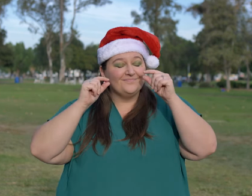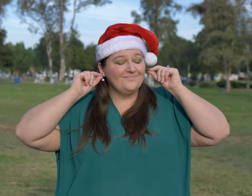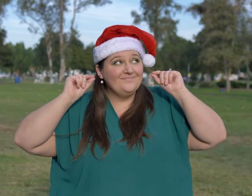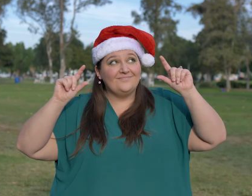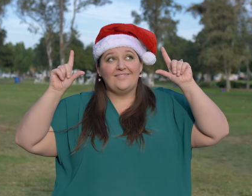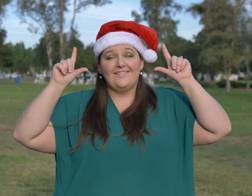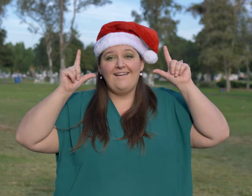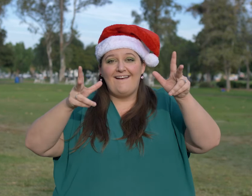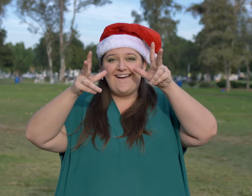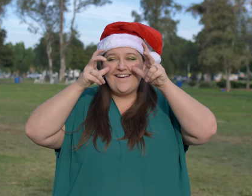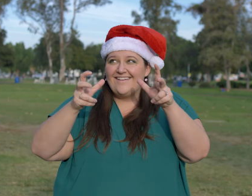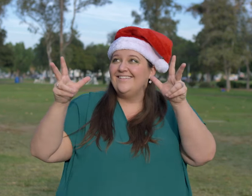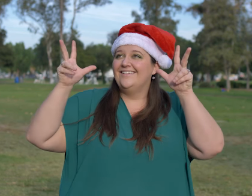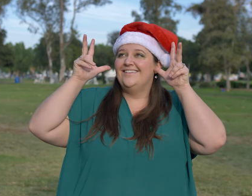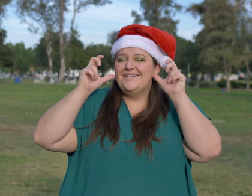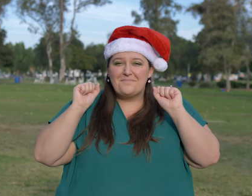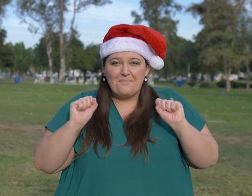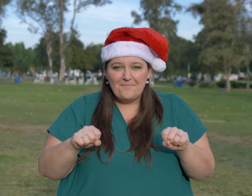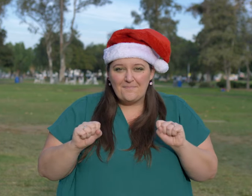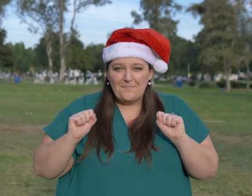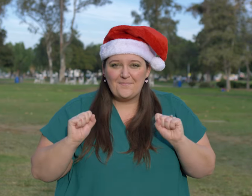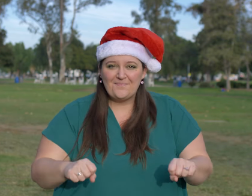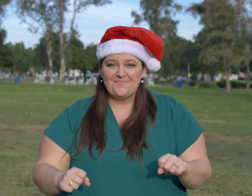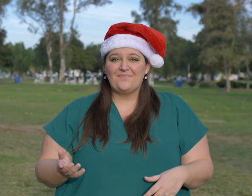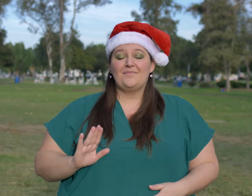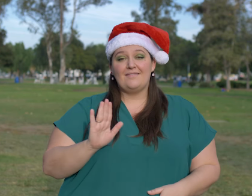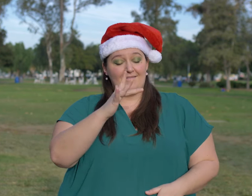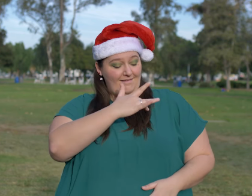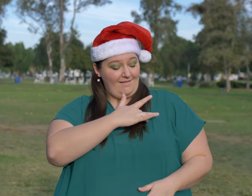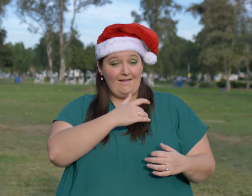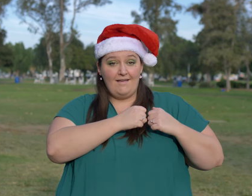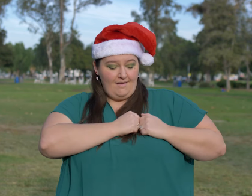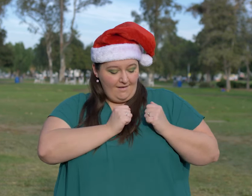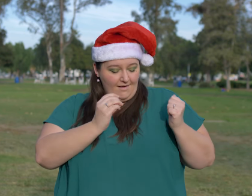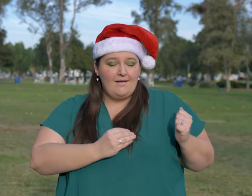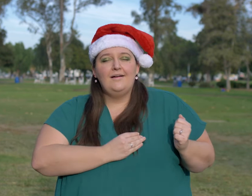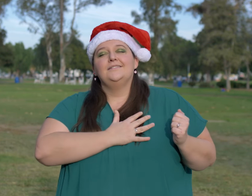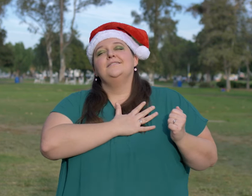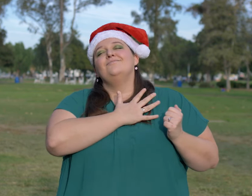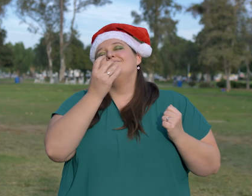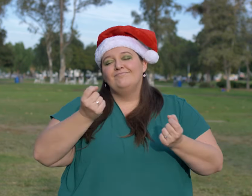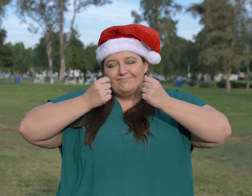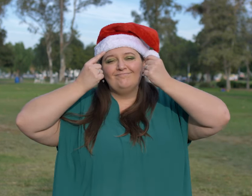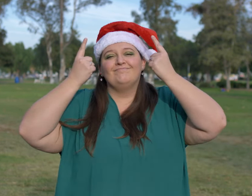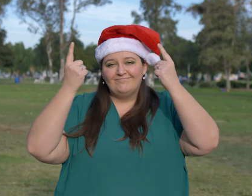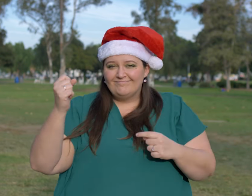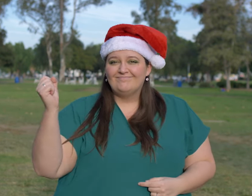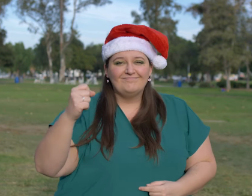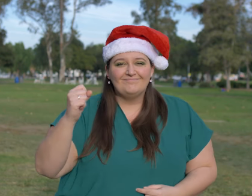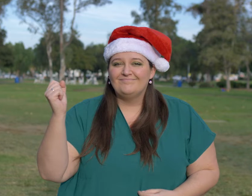Open up your ears and listen if you can. Open up your heart and you might